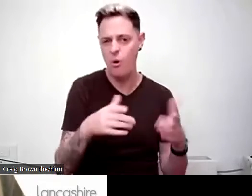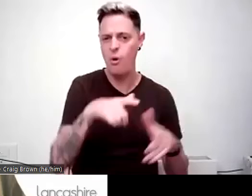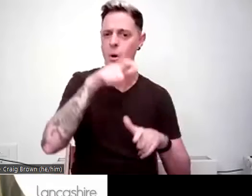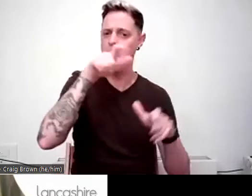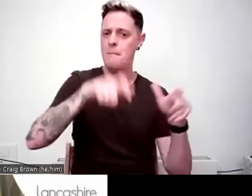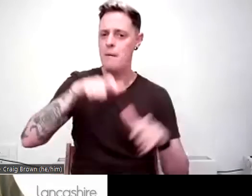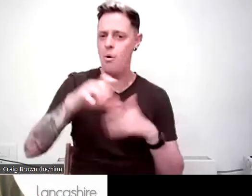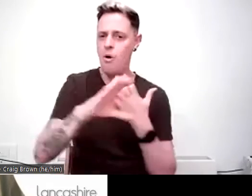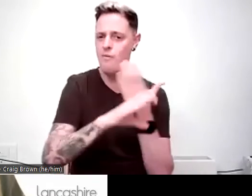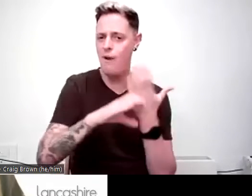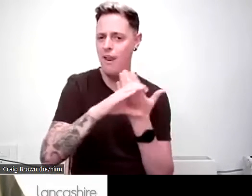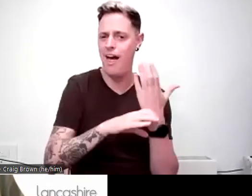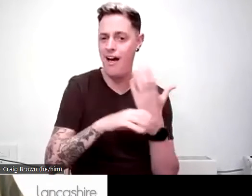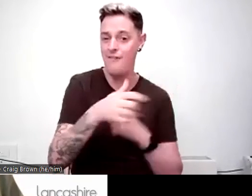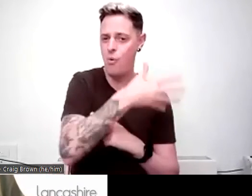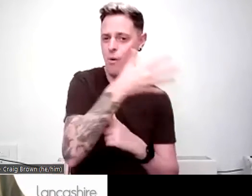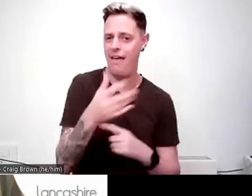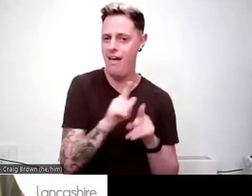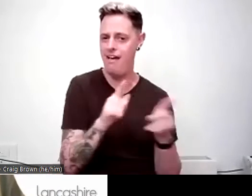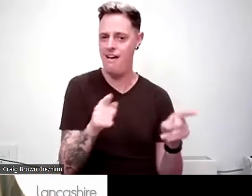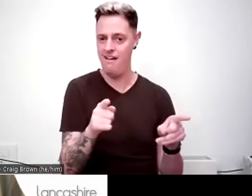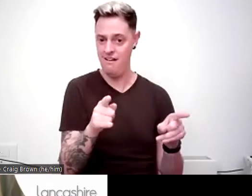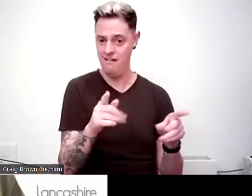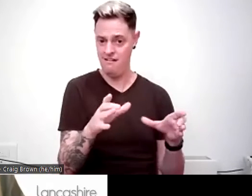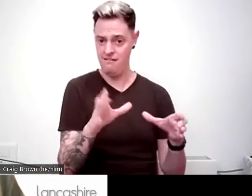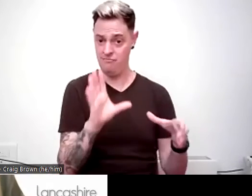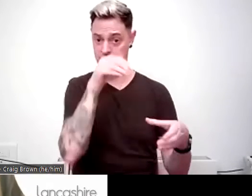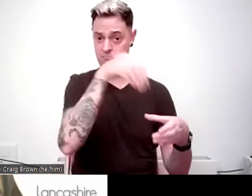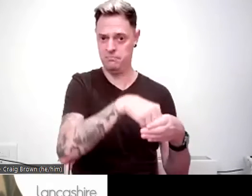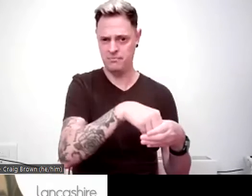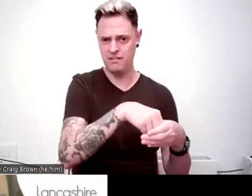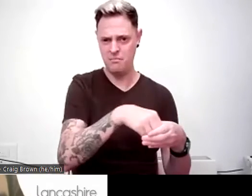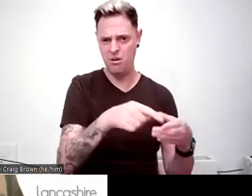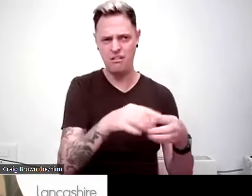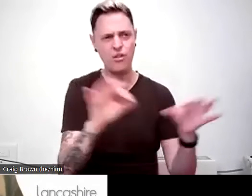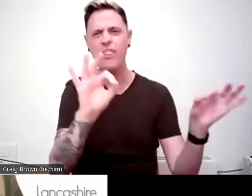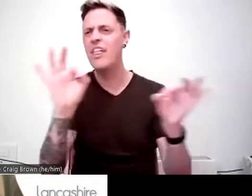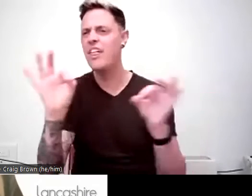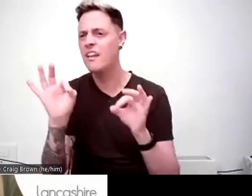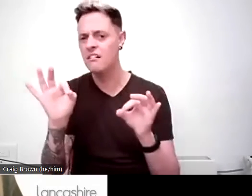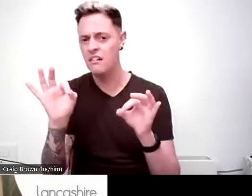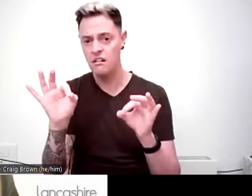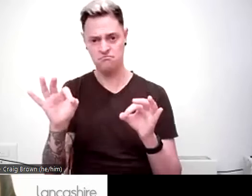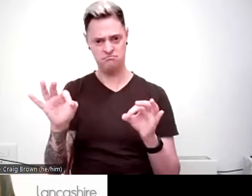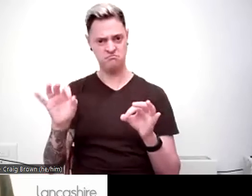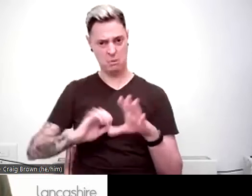I kind of just thought, well, why not create it? It's kind of like that, you know, be the change that you wish to see, all of that.